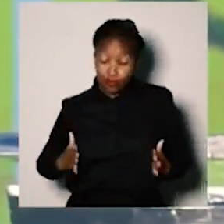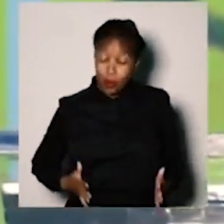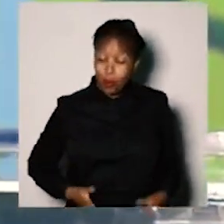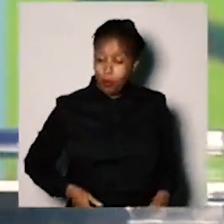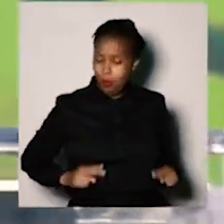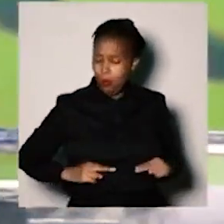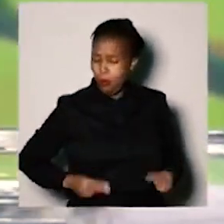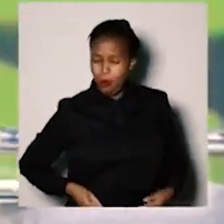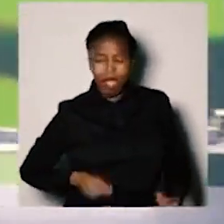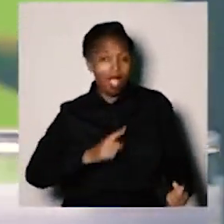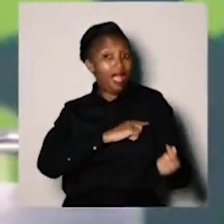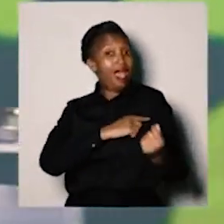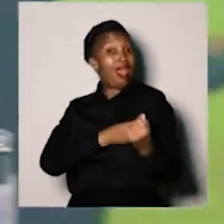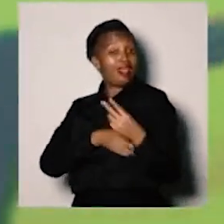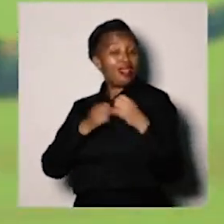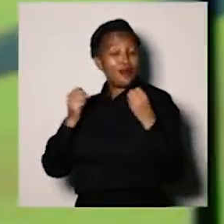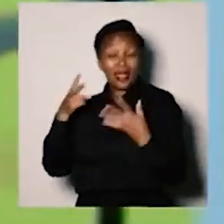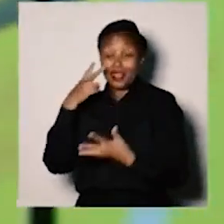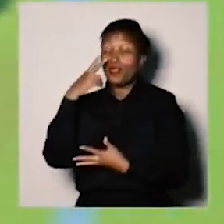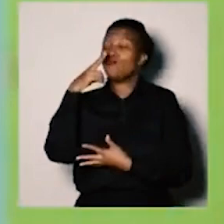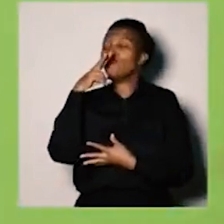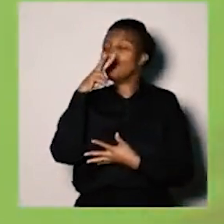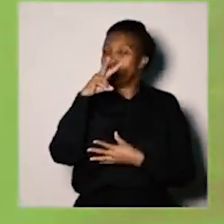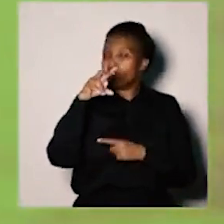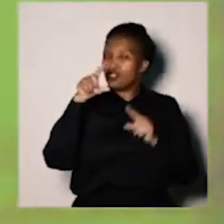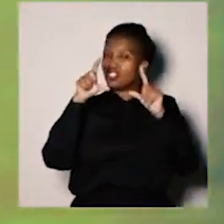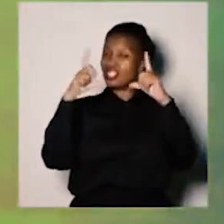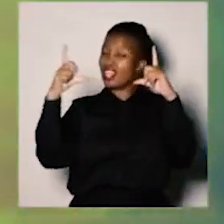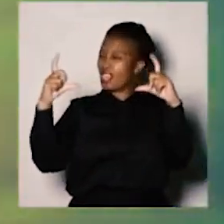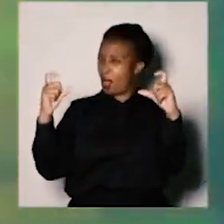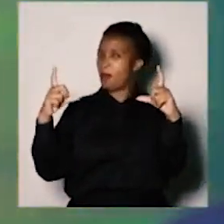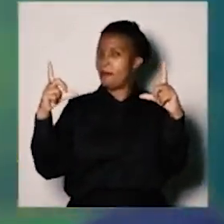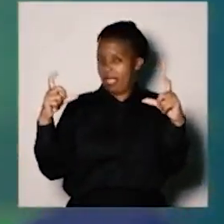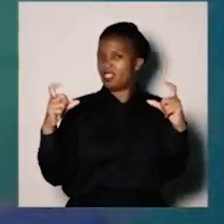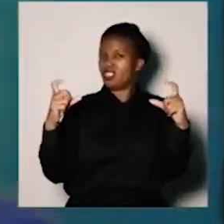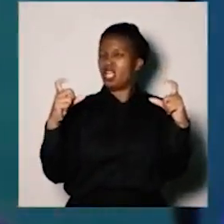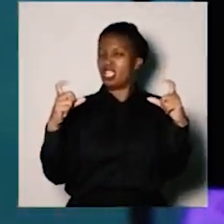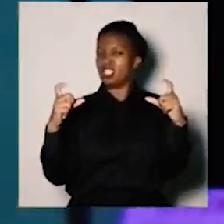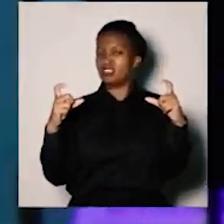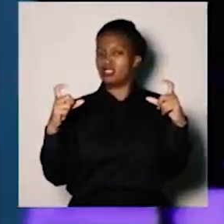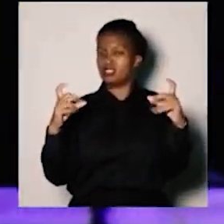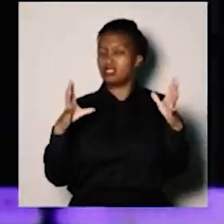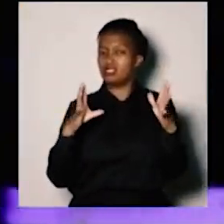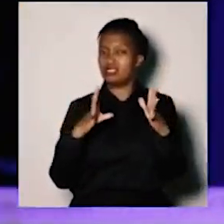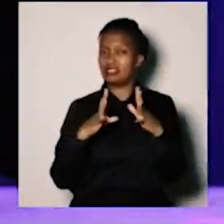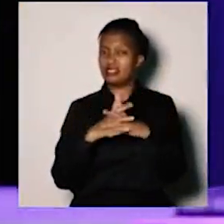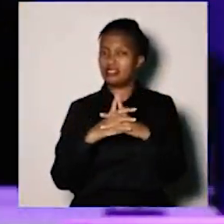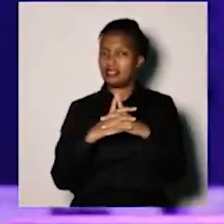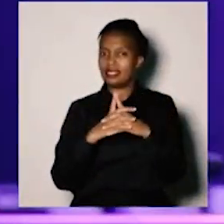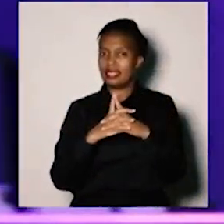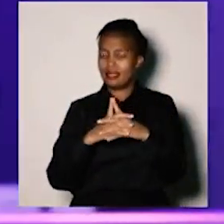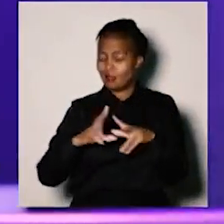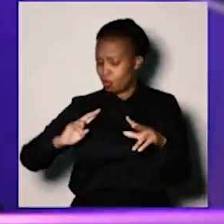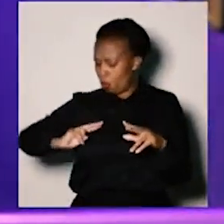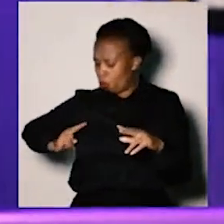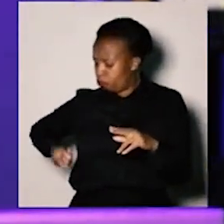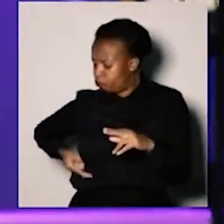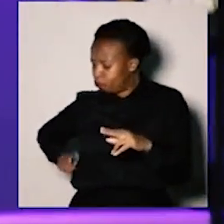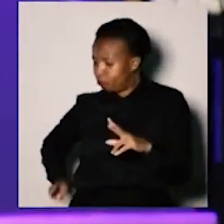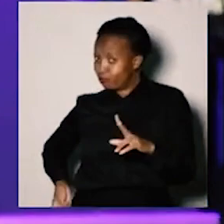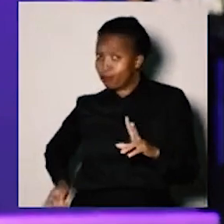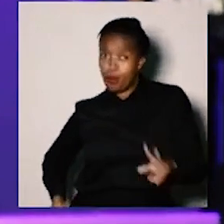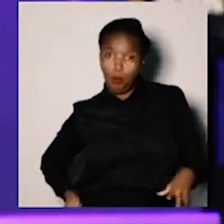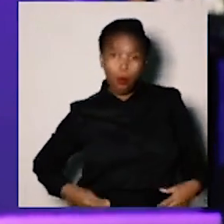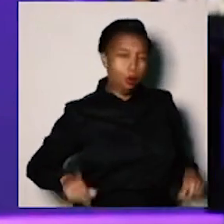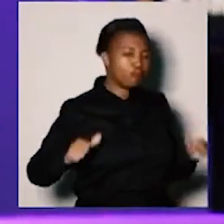Many of you have seen some of the portraits and some of the sculptures from the Greek world. I mean, they sculpt people who are